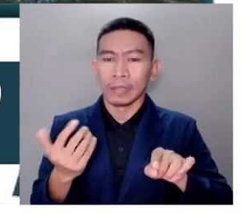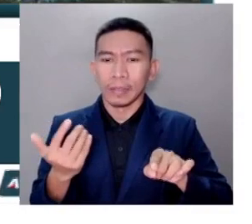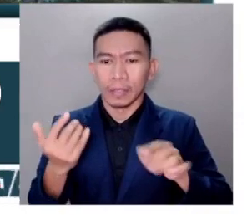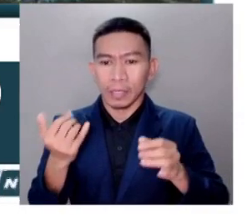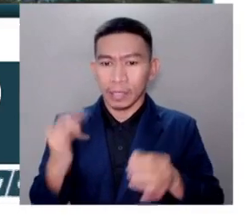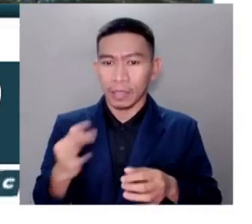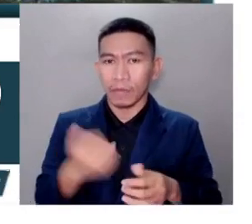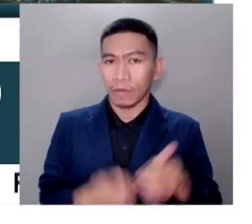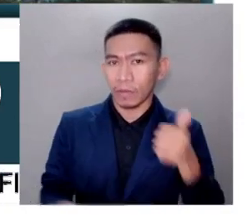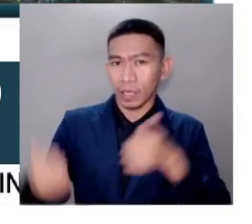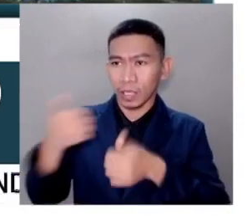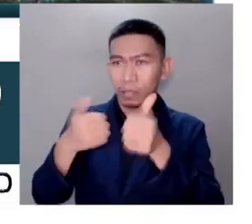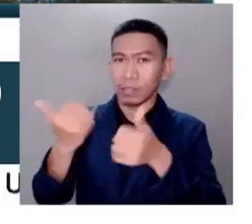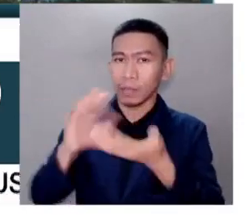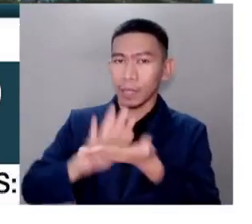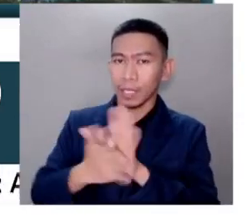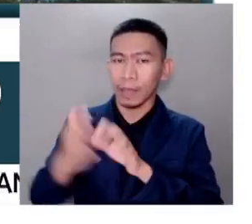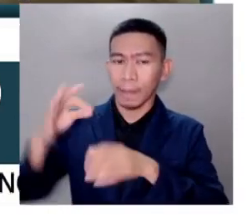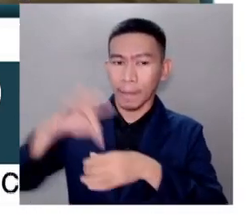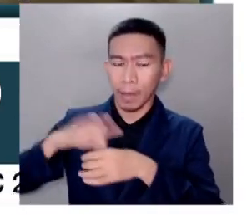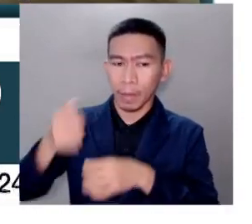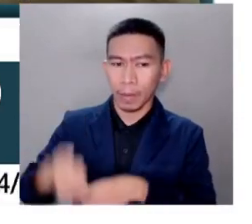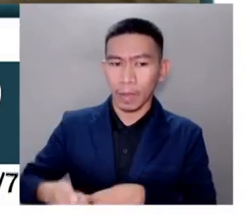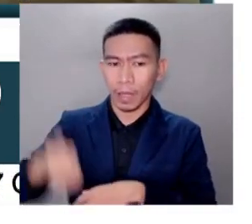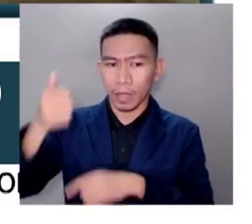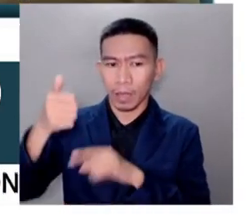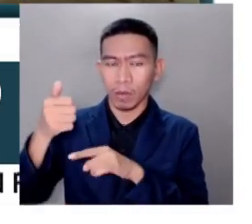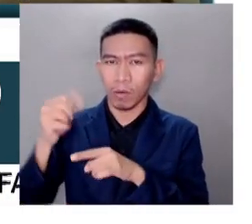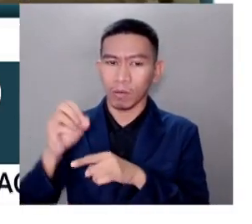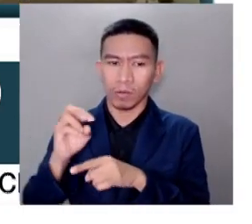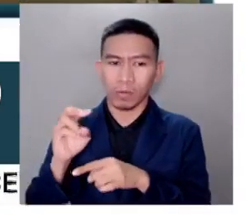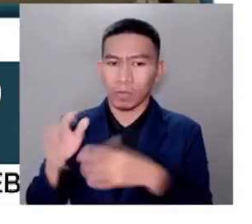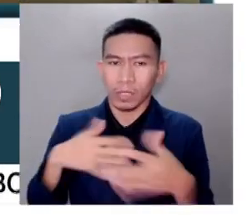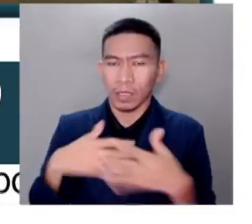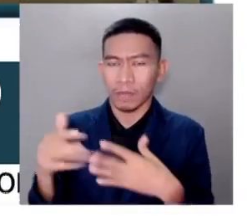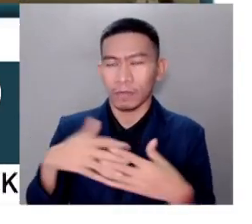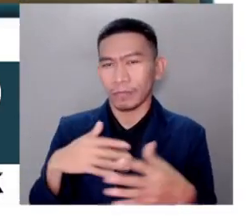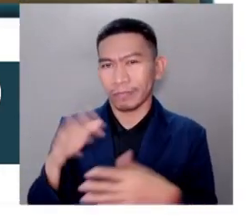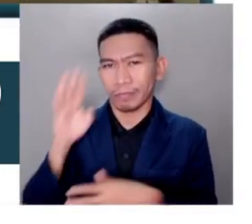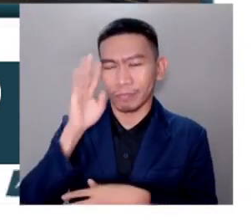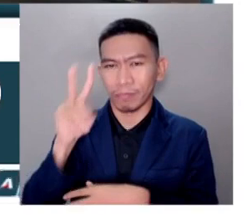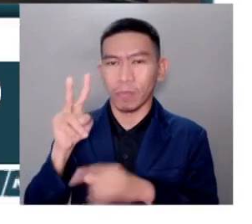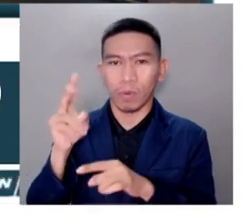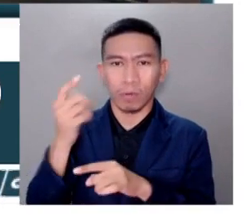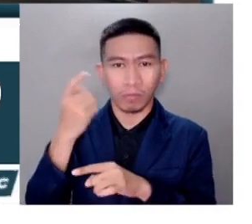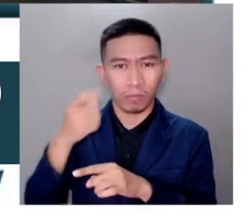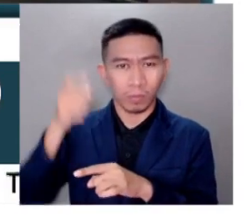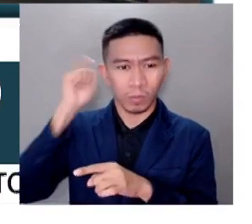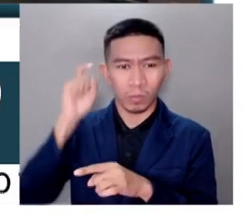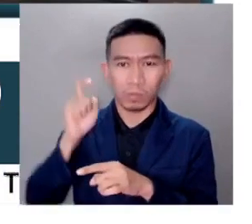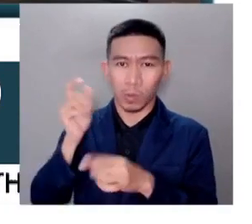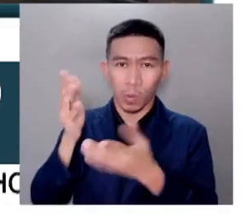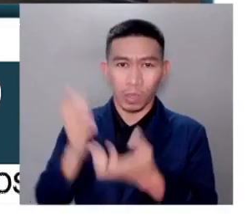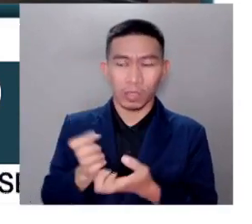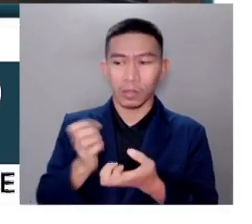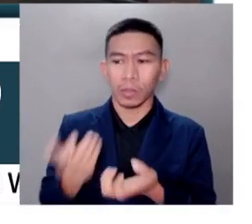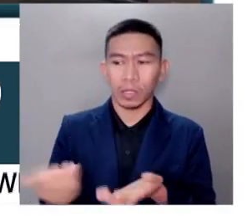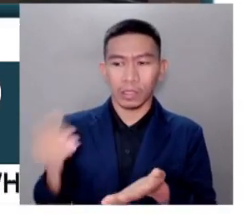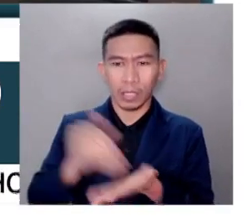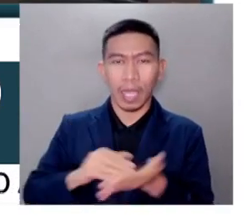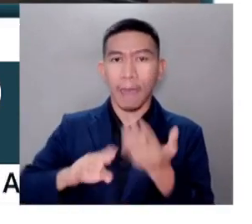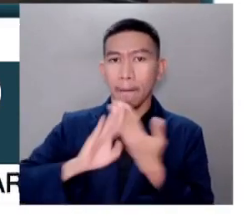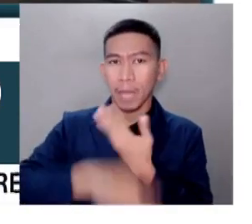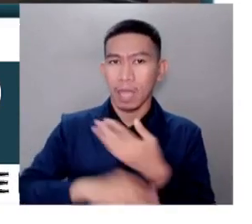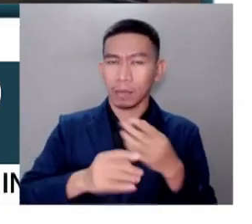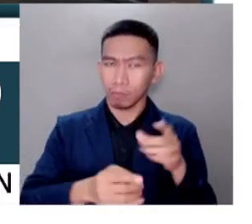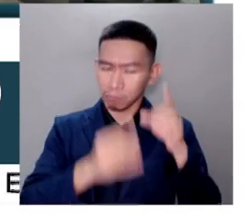been elected, as I would argue Marcos Jr. and Sarah Duterte have, want to rebuild their reputation, they